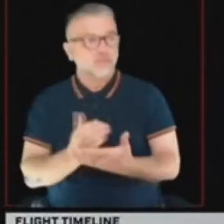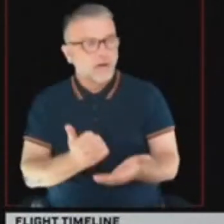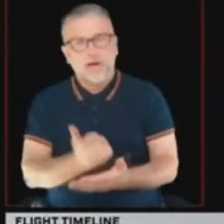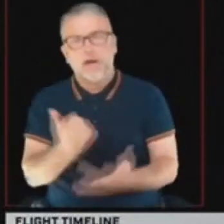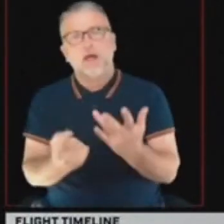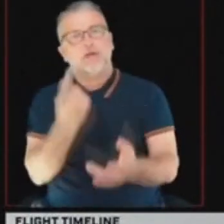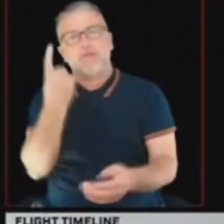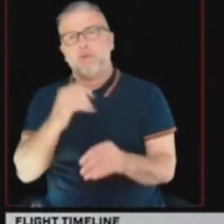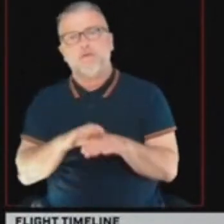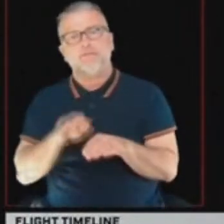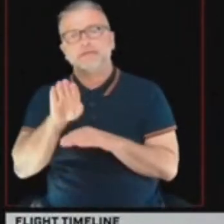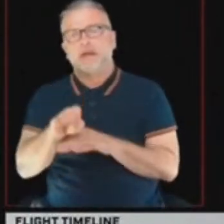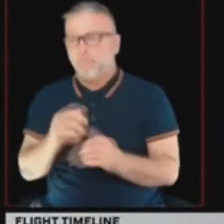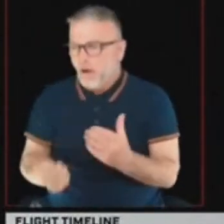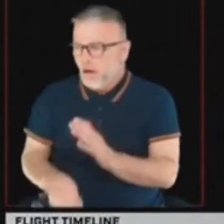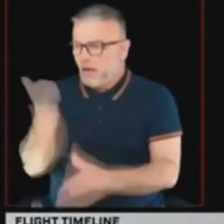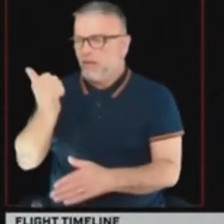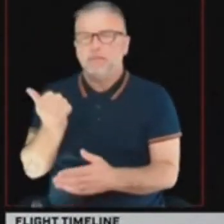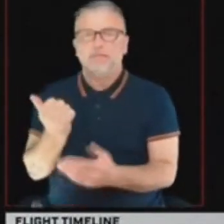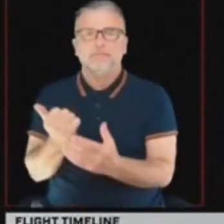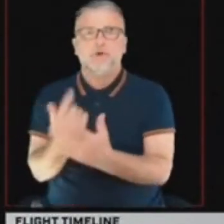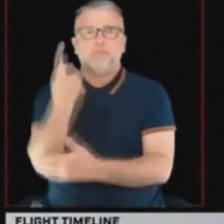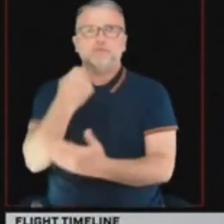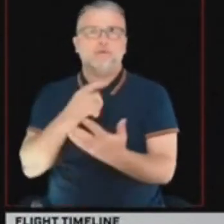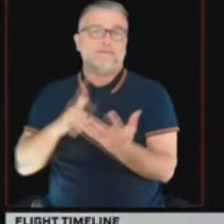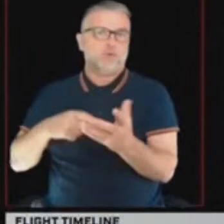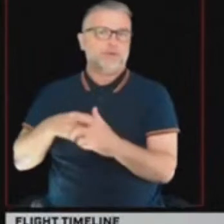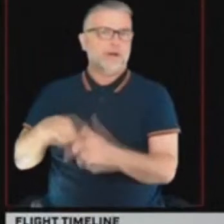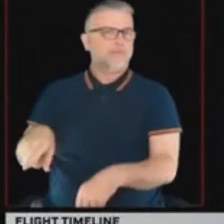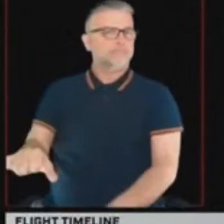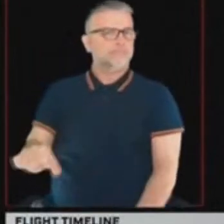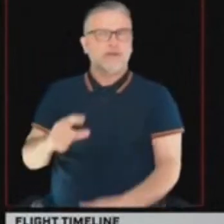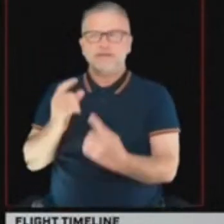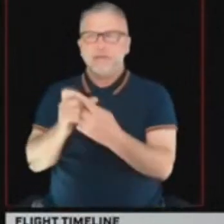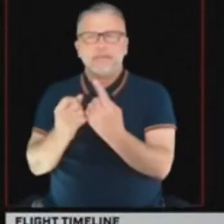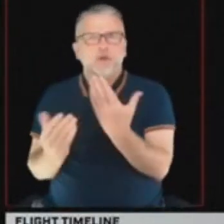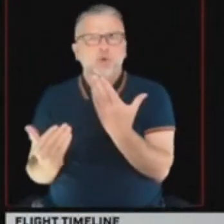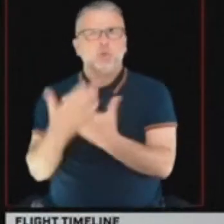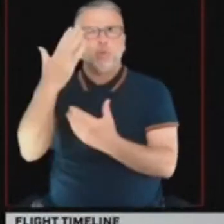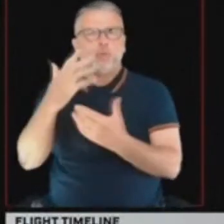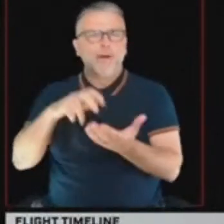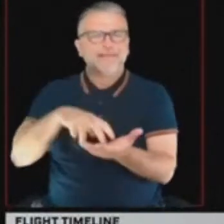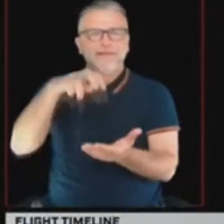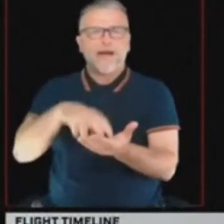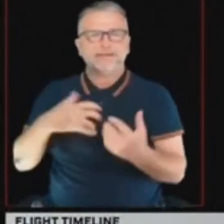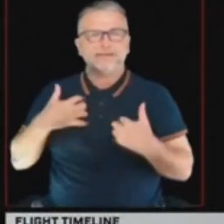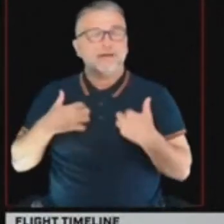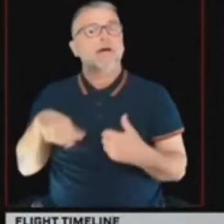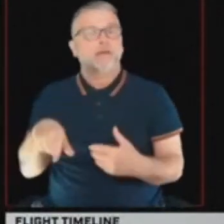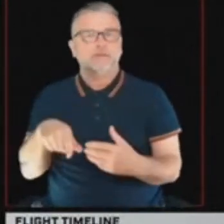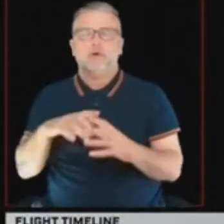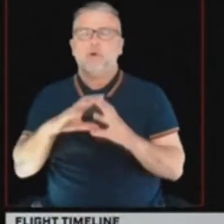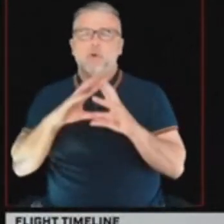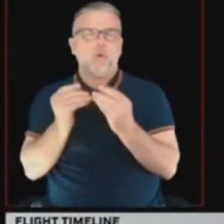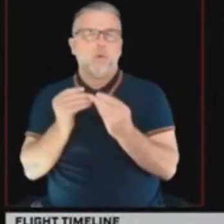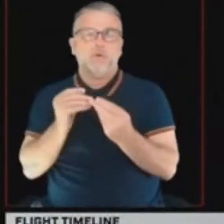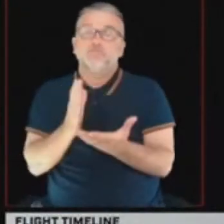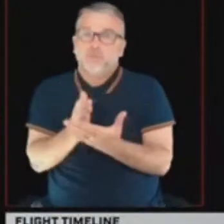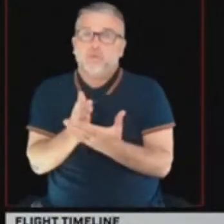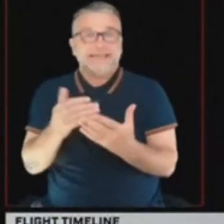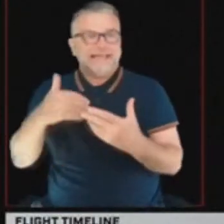those opportunities to do something brand new, to do something exciting, and that's all really truly in our